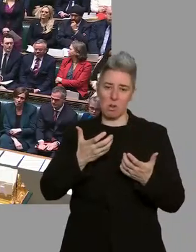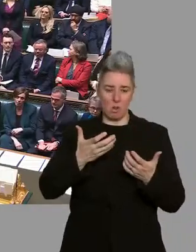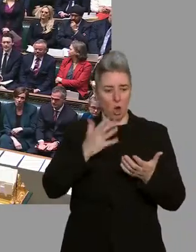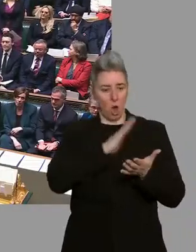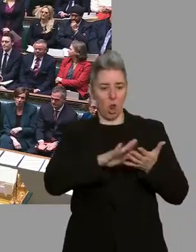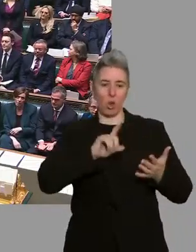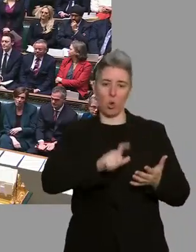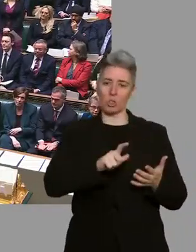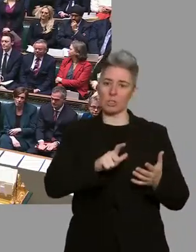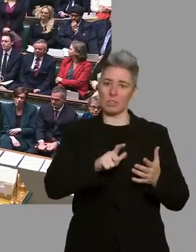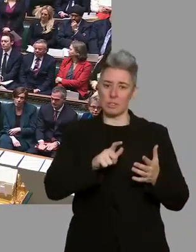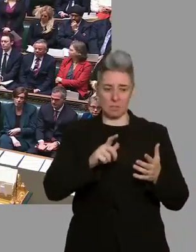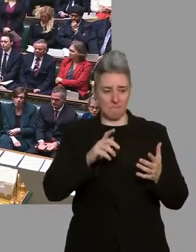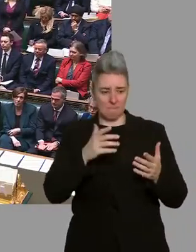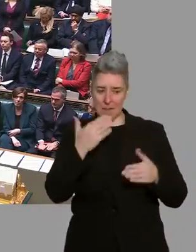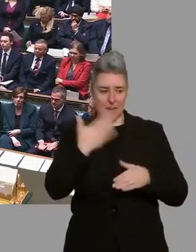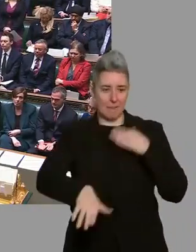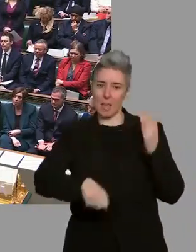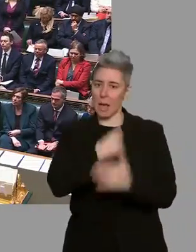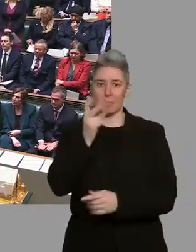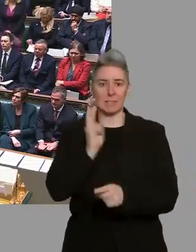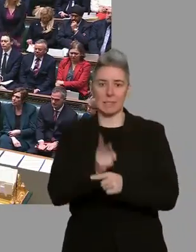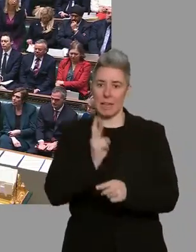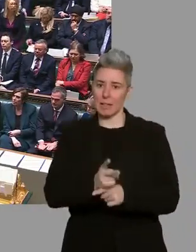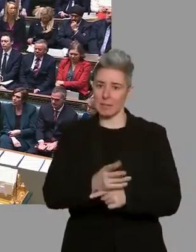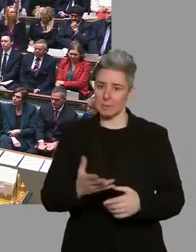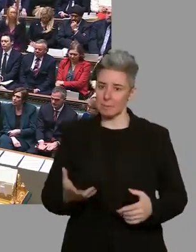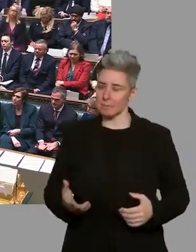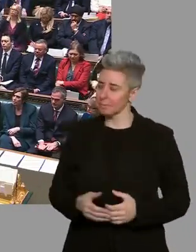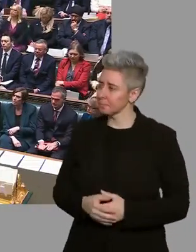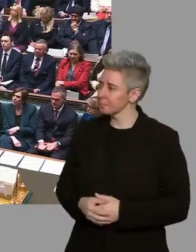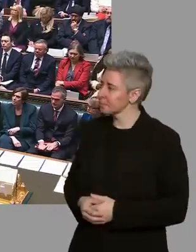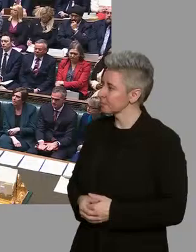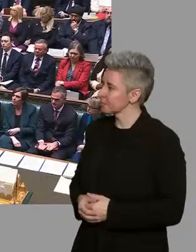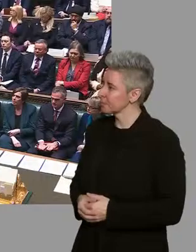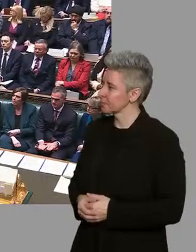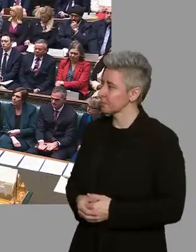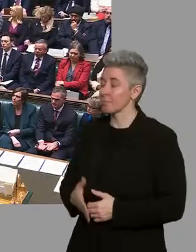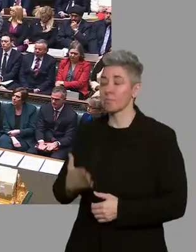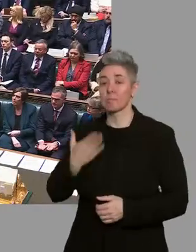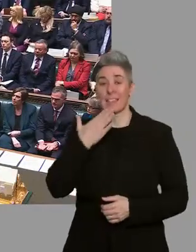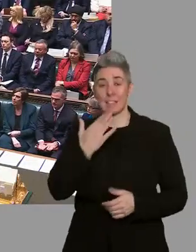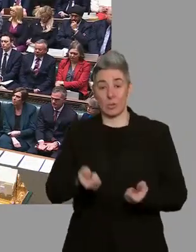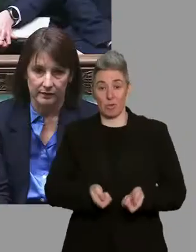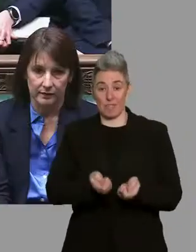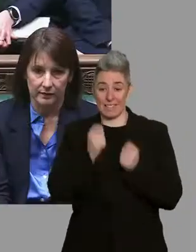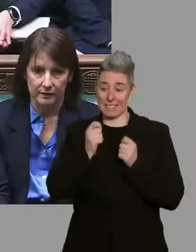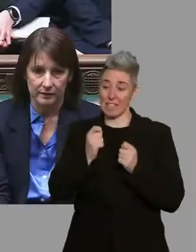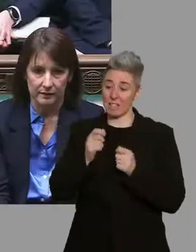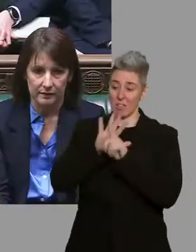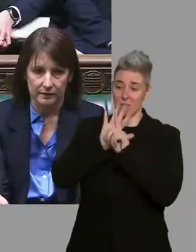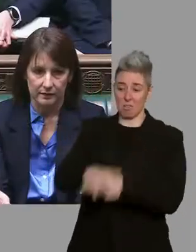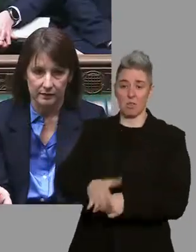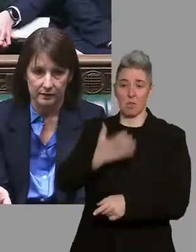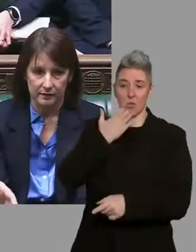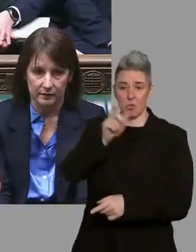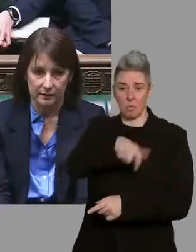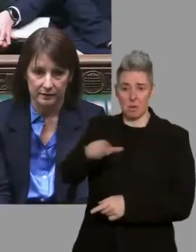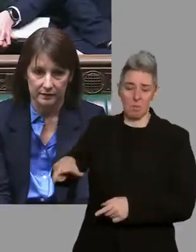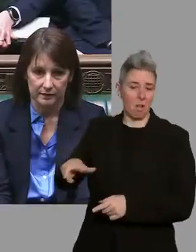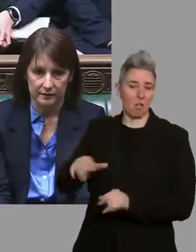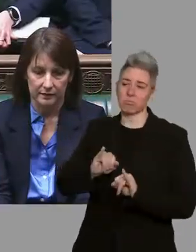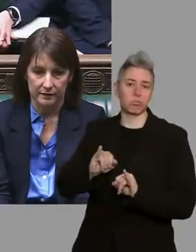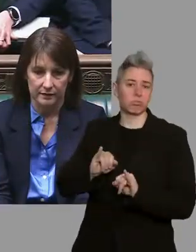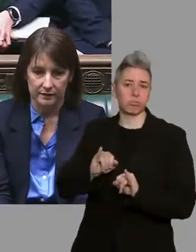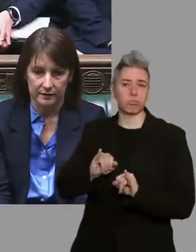Well, I thank him for raising this. Anti-Semitism is completely abhorrent and has no place whatsoever in our society. Mr. Speaker, I